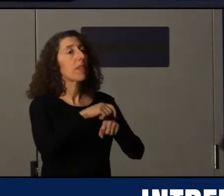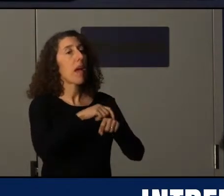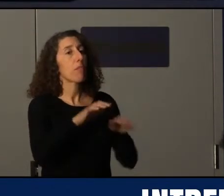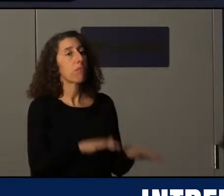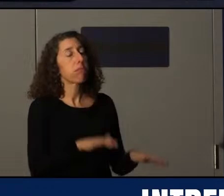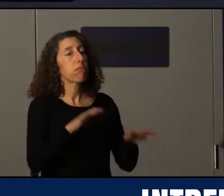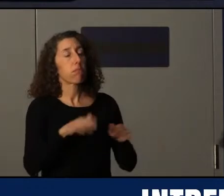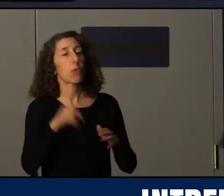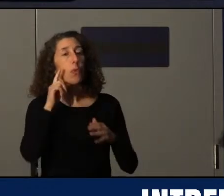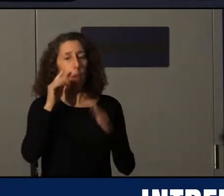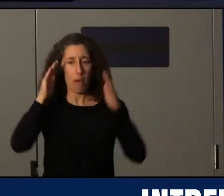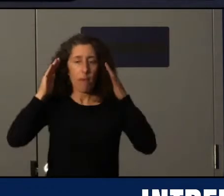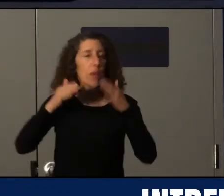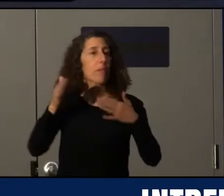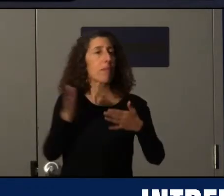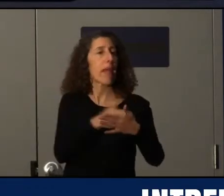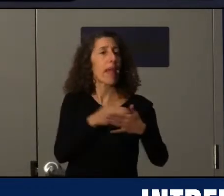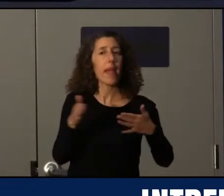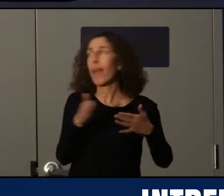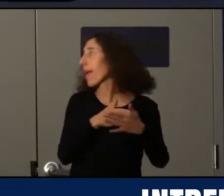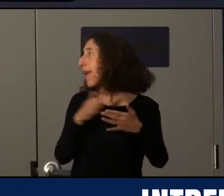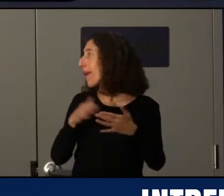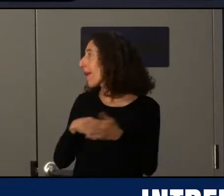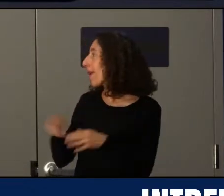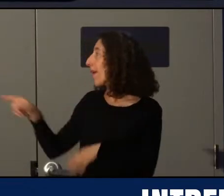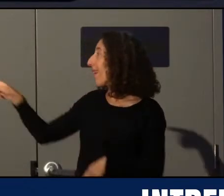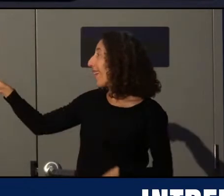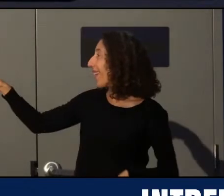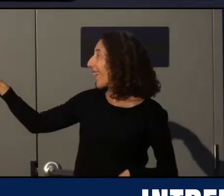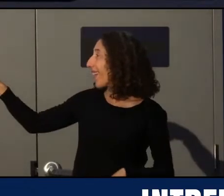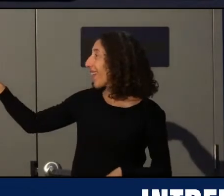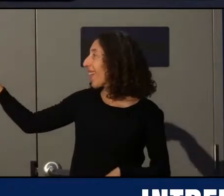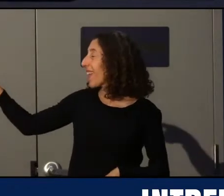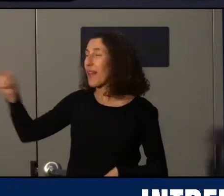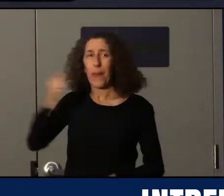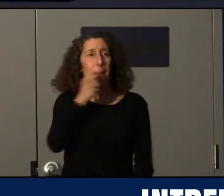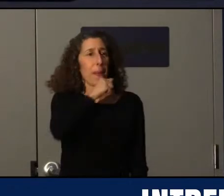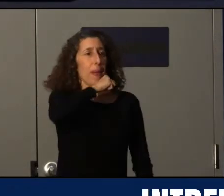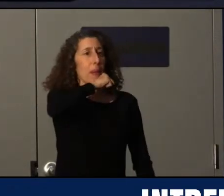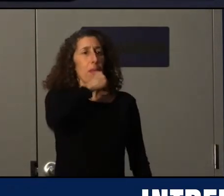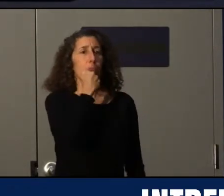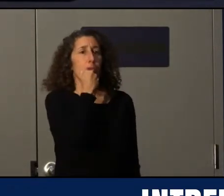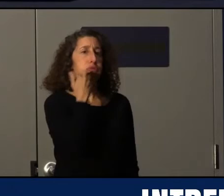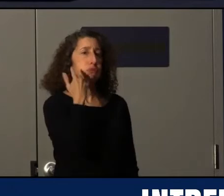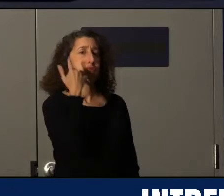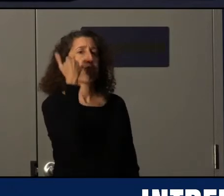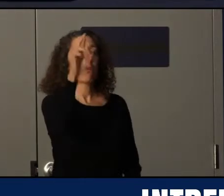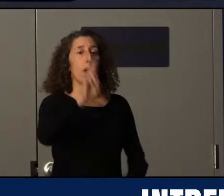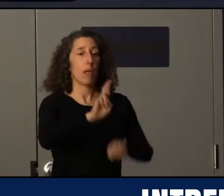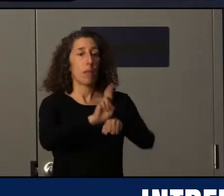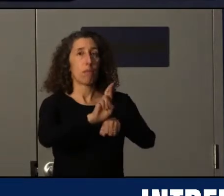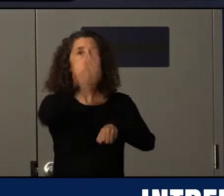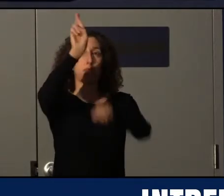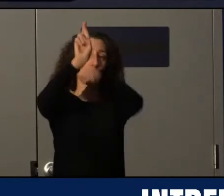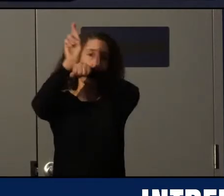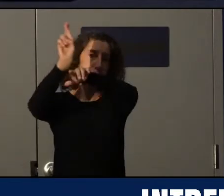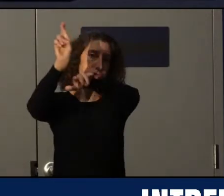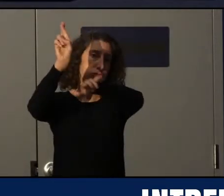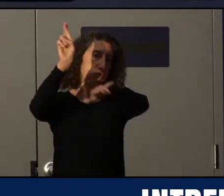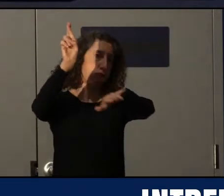my dragon. So that was a dragon that I drew while I was in space. But we also had, like, my crew member